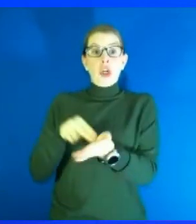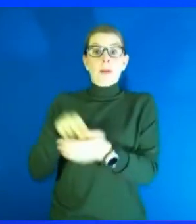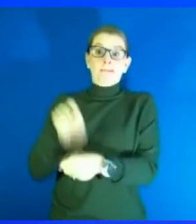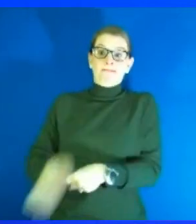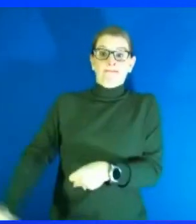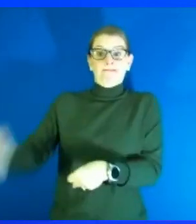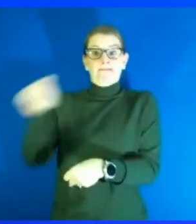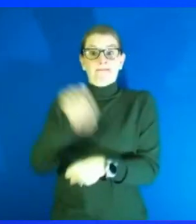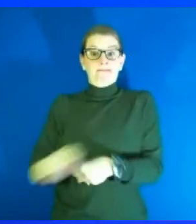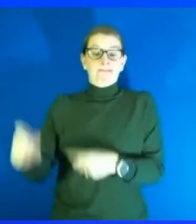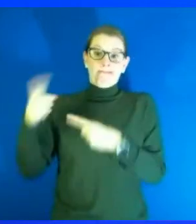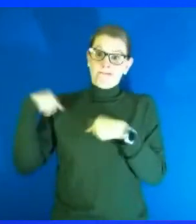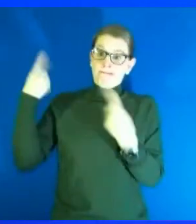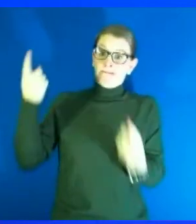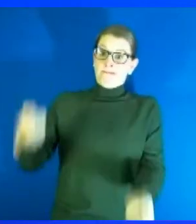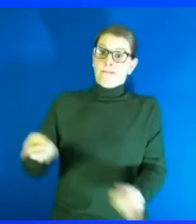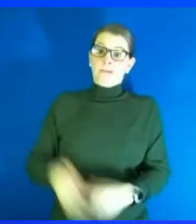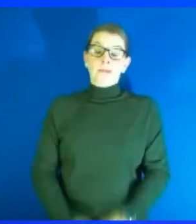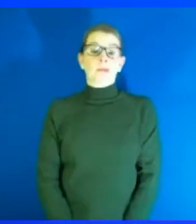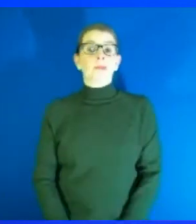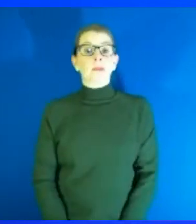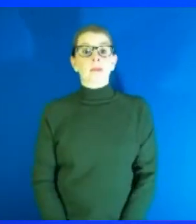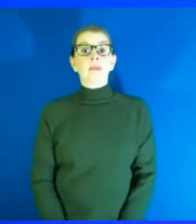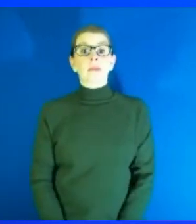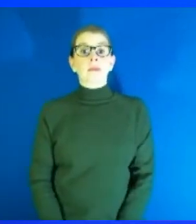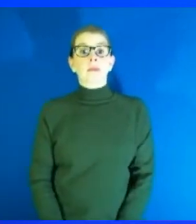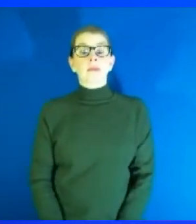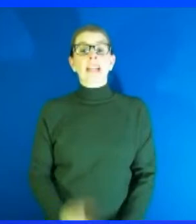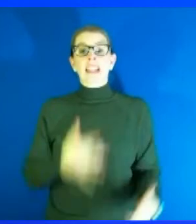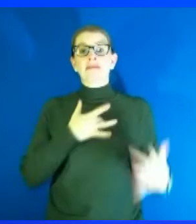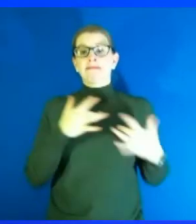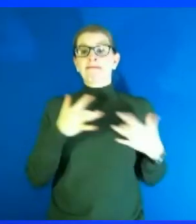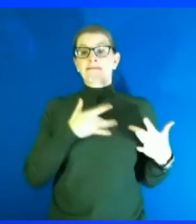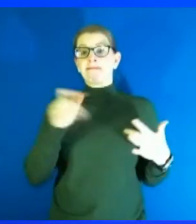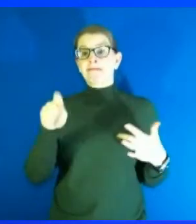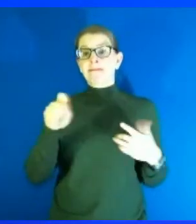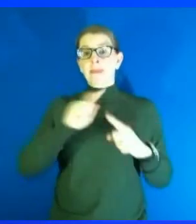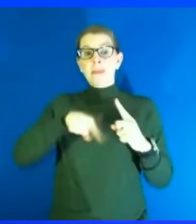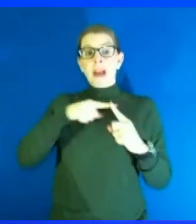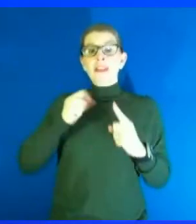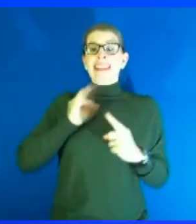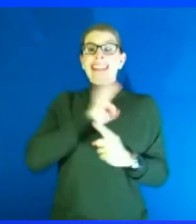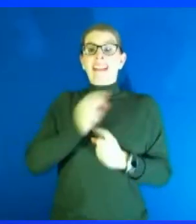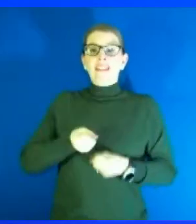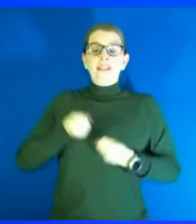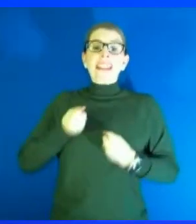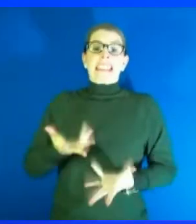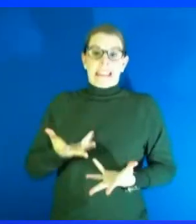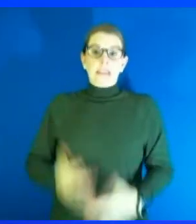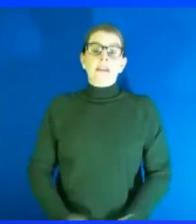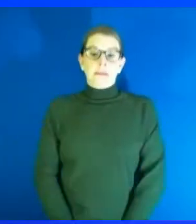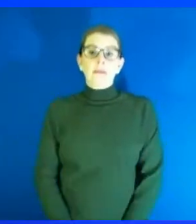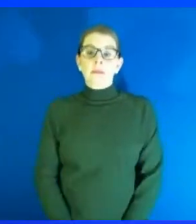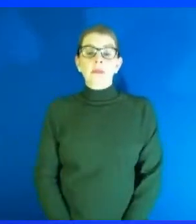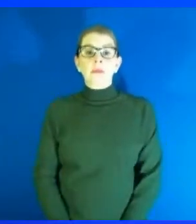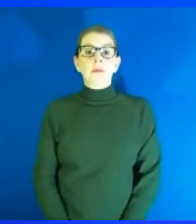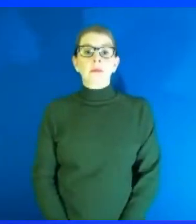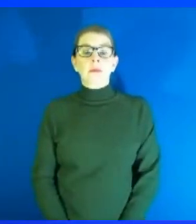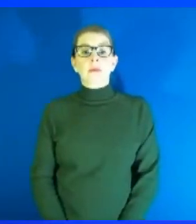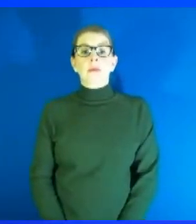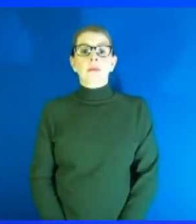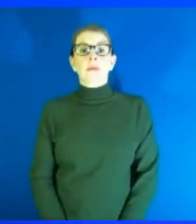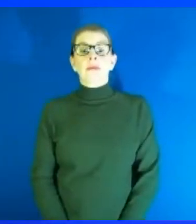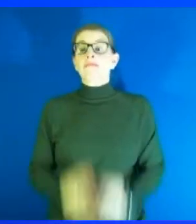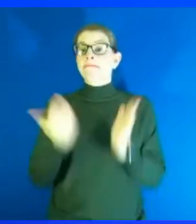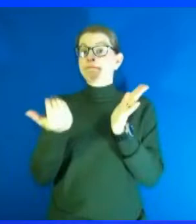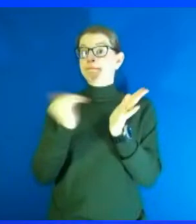line, and I do get concerned about staff fatigue. And I, again,